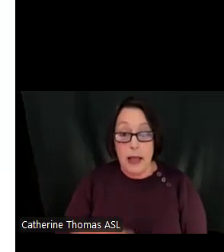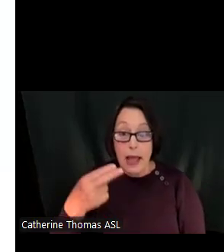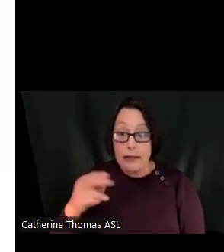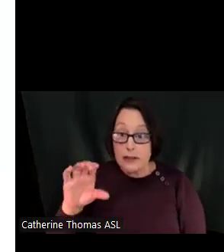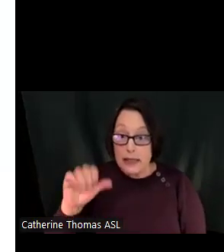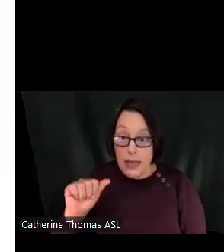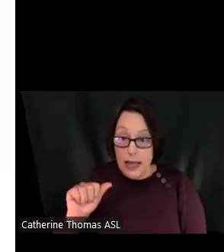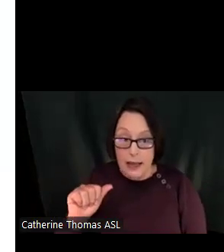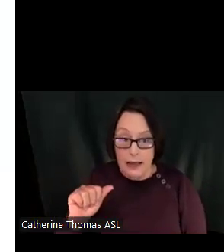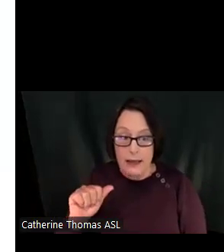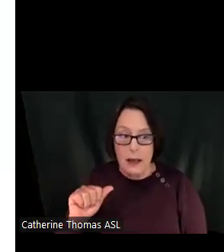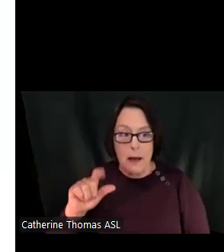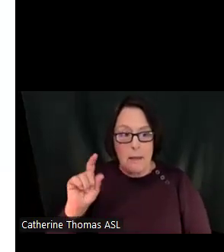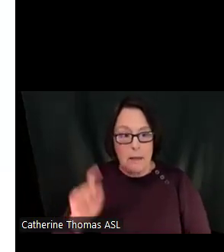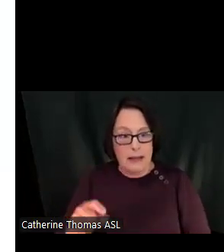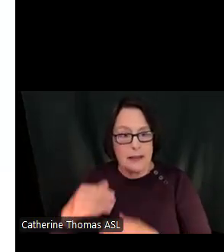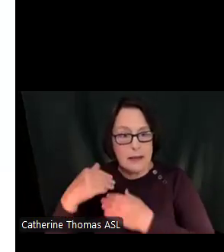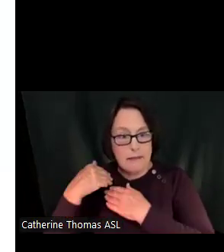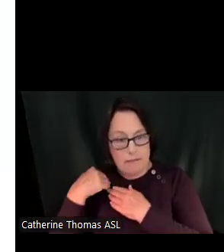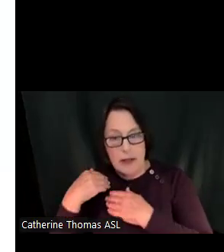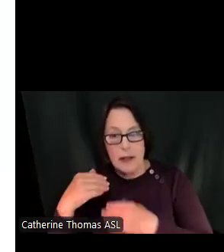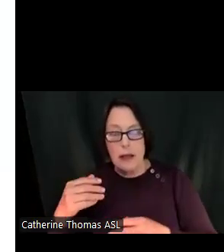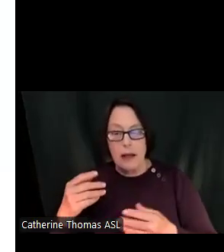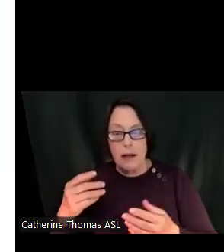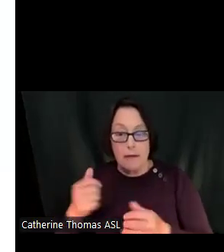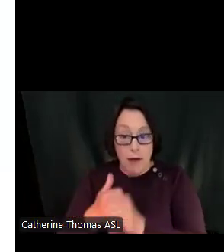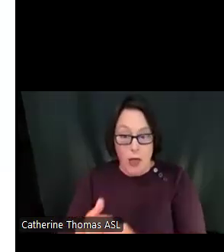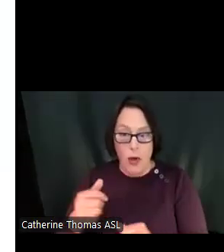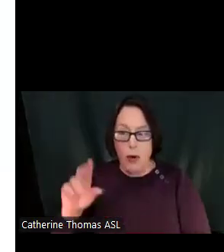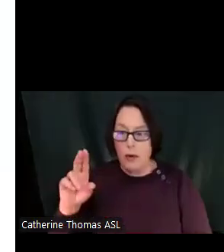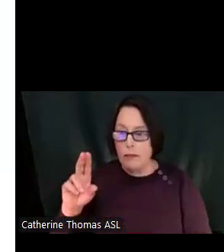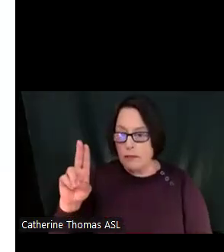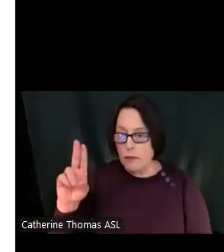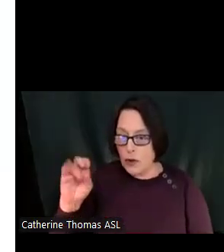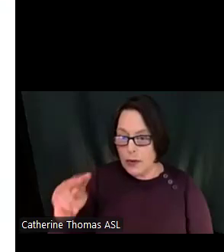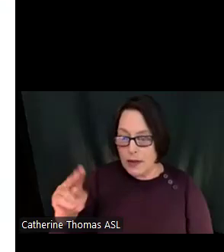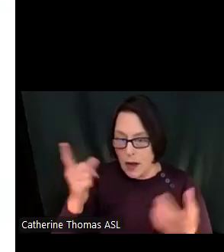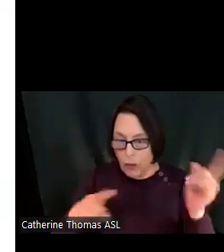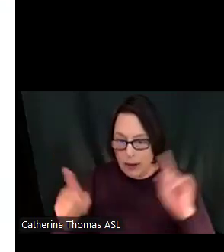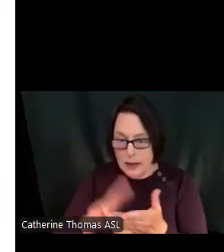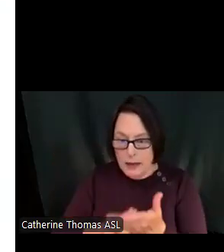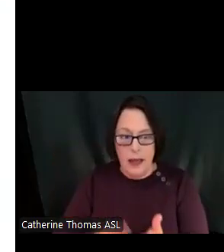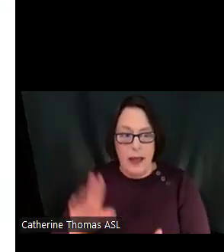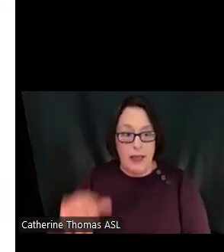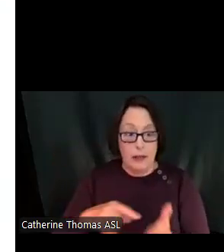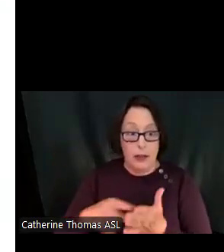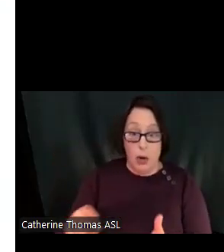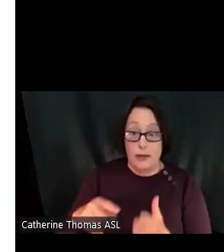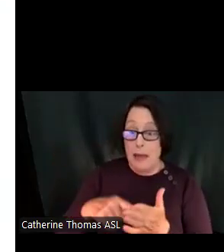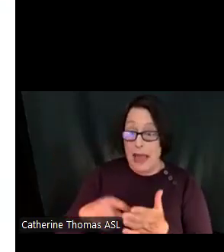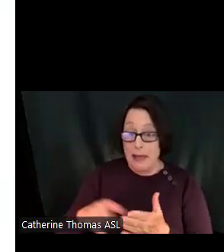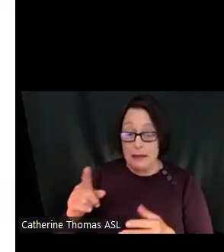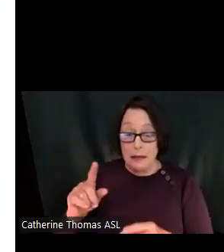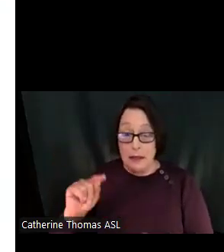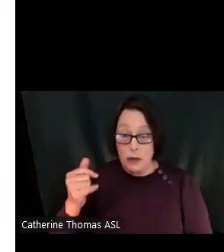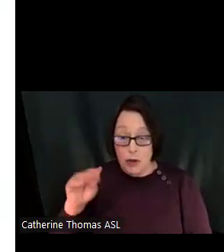HCA is subject to the Language Access Provider Collective Bargaining Agreement, which stipulates the payment terms and other conditions that